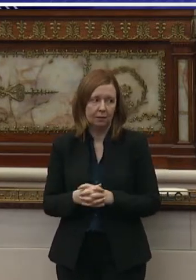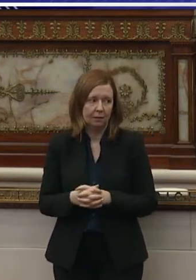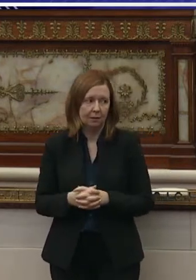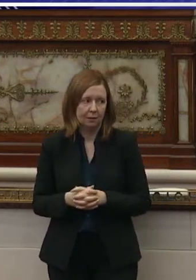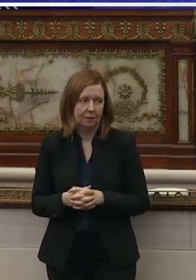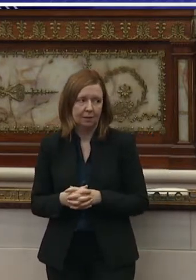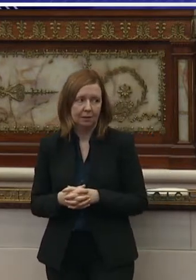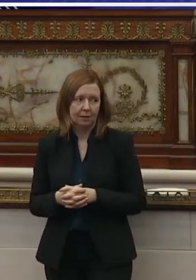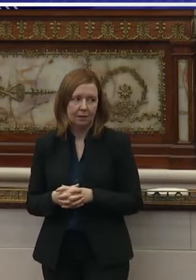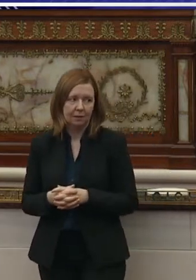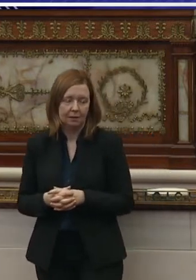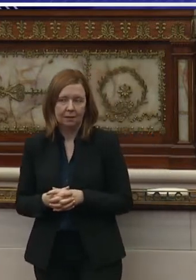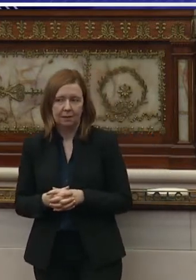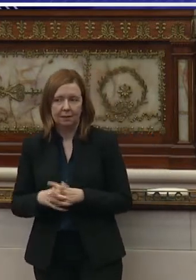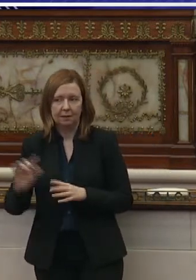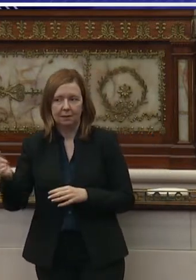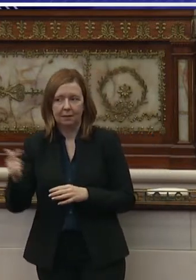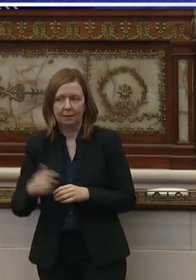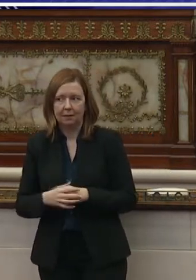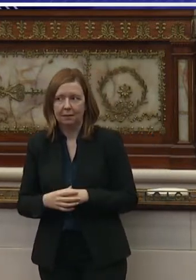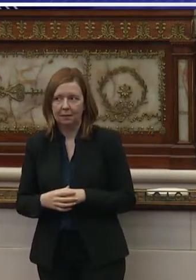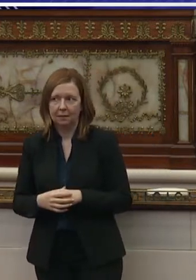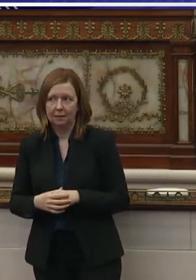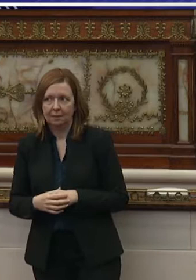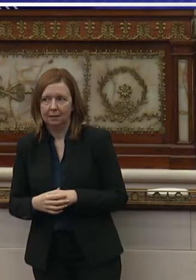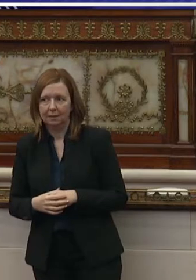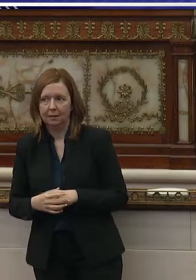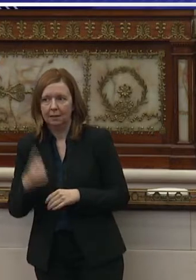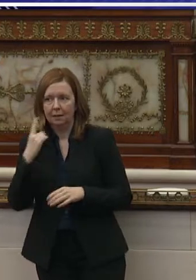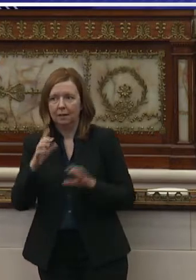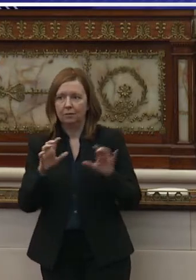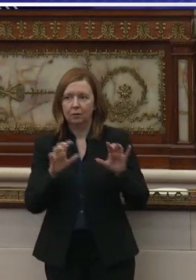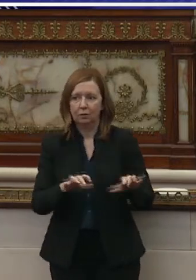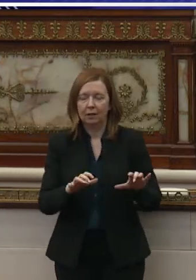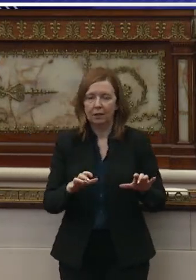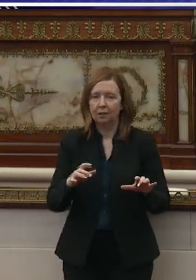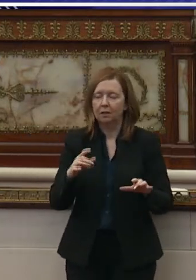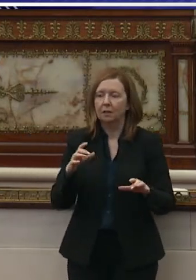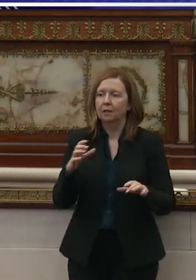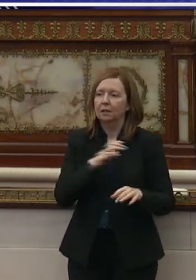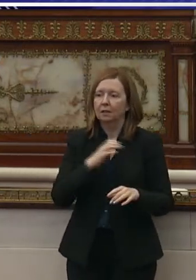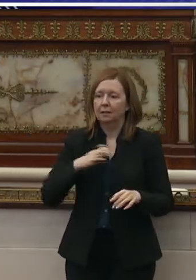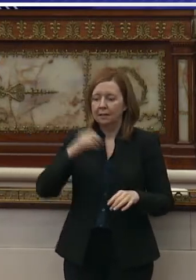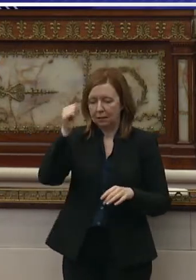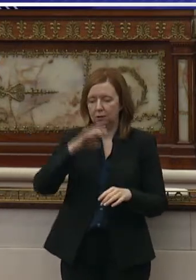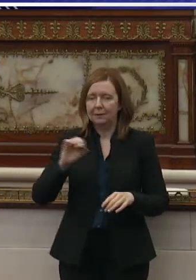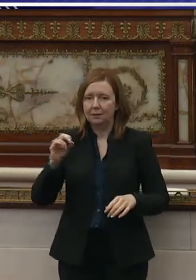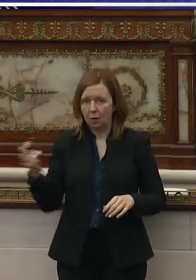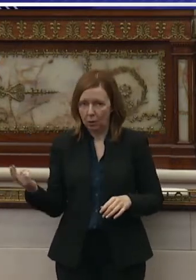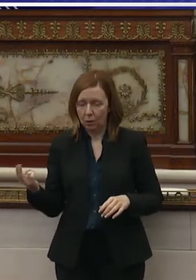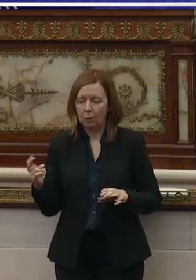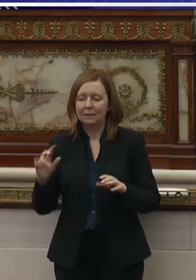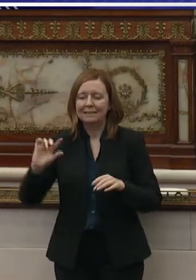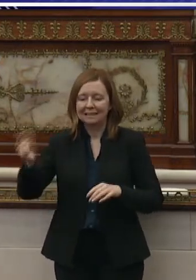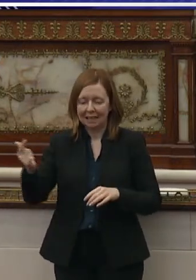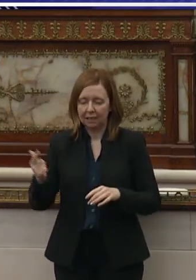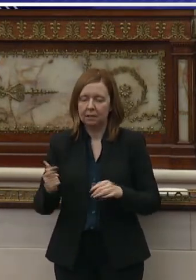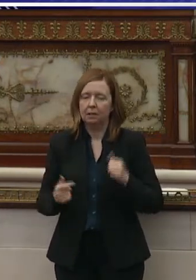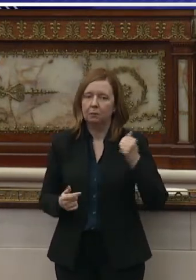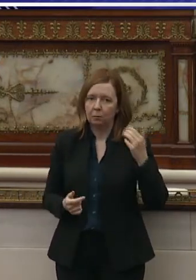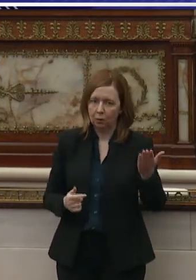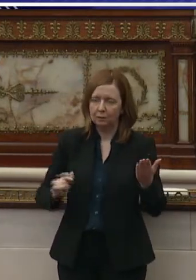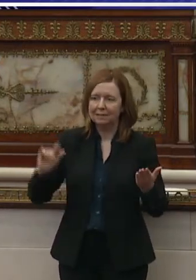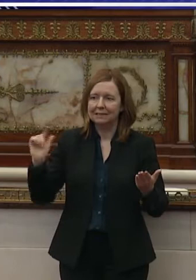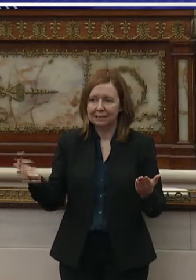council. Second. And for the record, I want to note that Councilman O seconded the motion. It's been moved